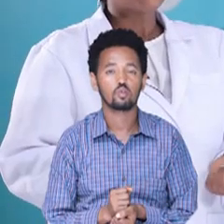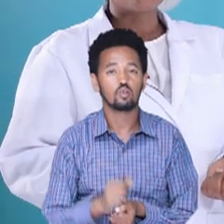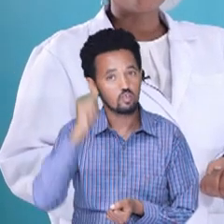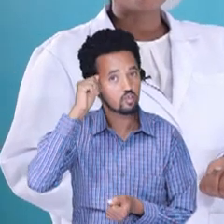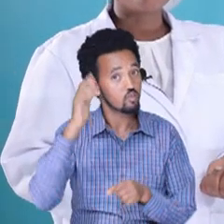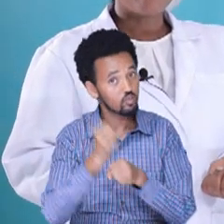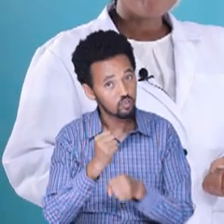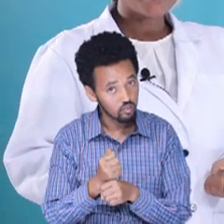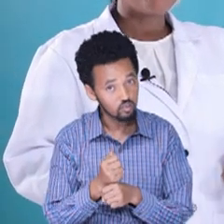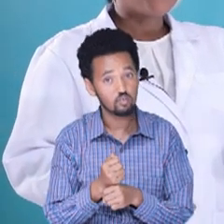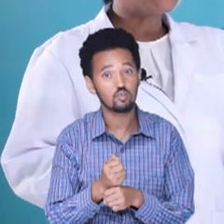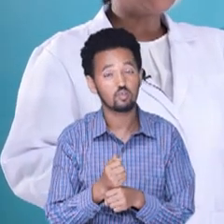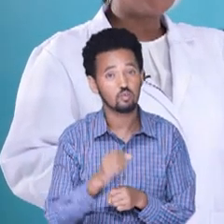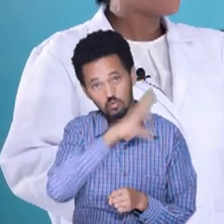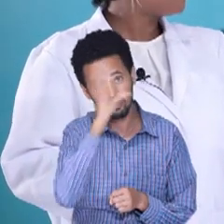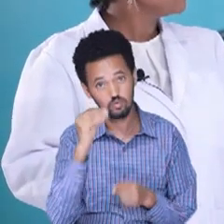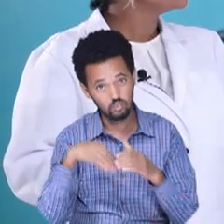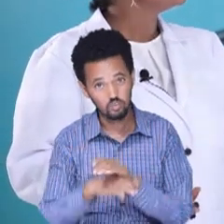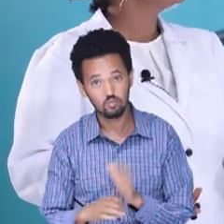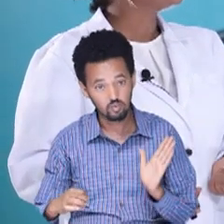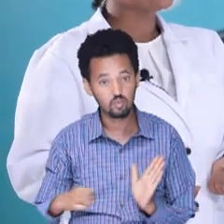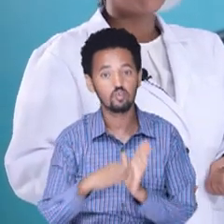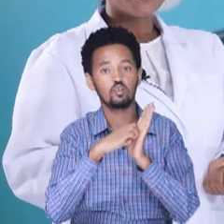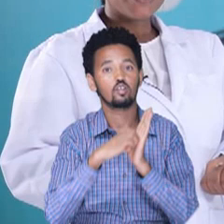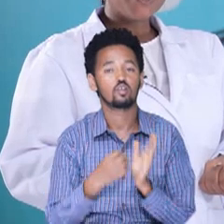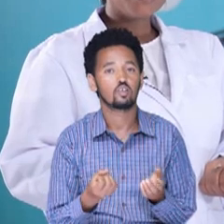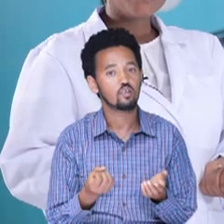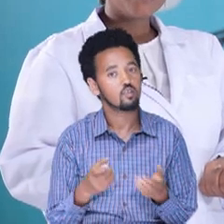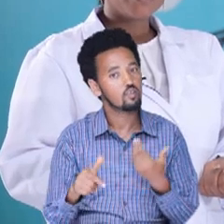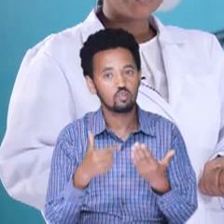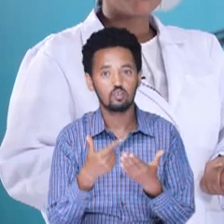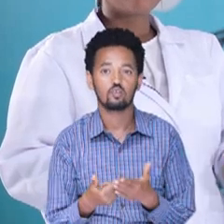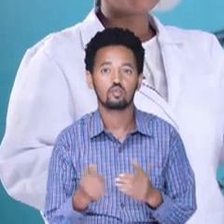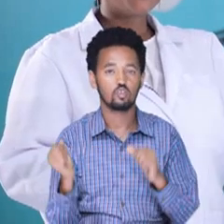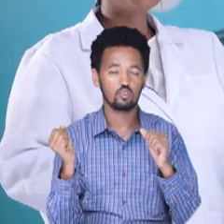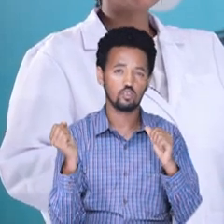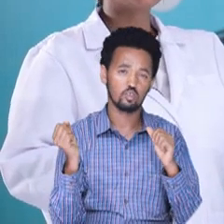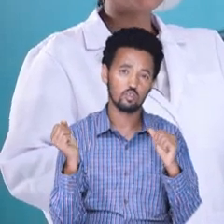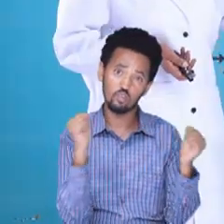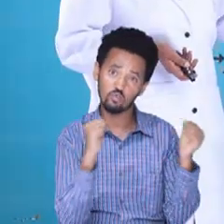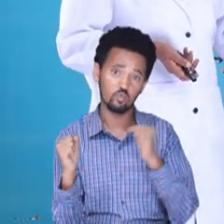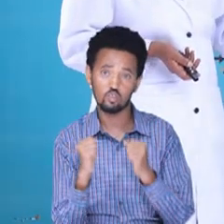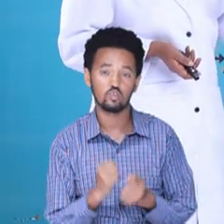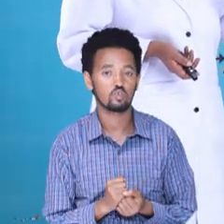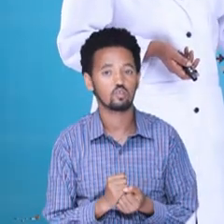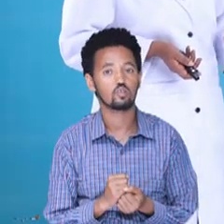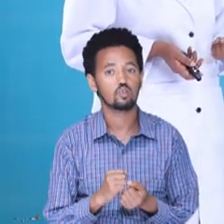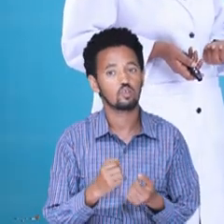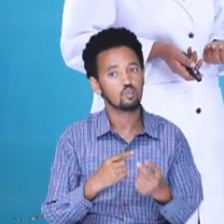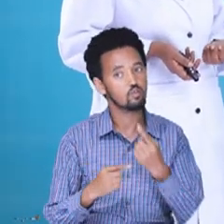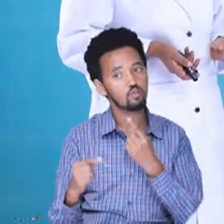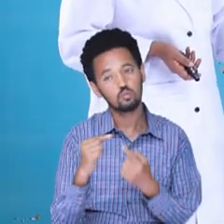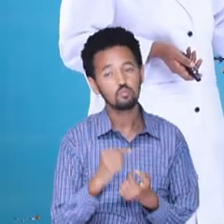Natural vegetation of Africa affected by mainly deforestation. Deforestation means clearing forests for